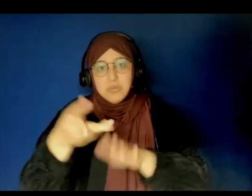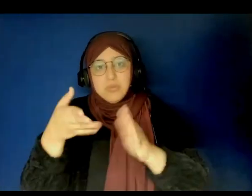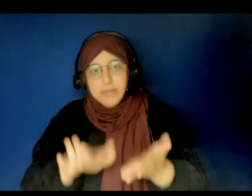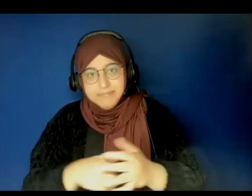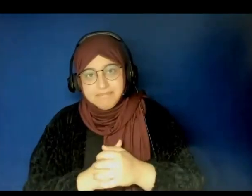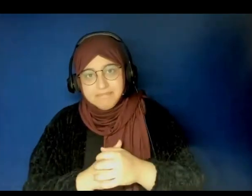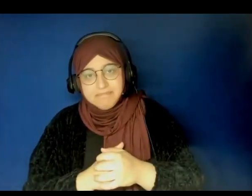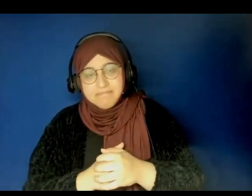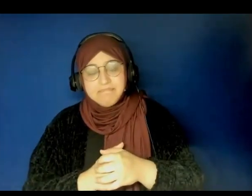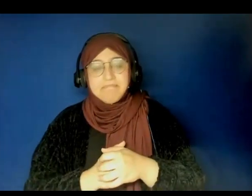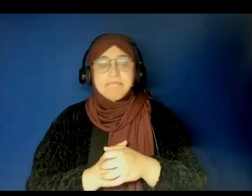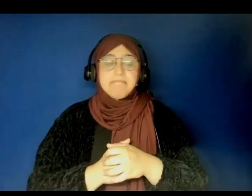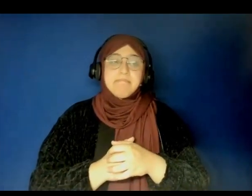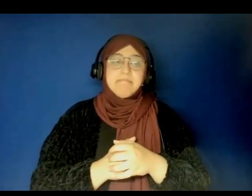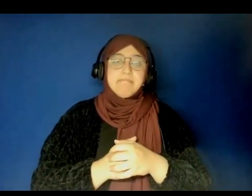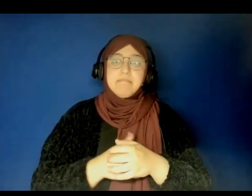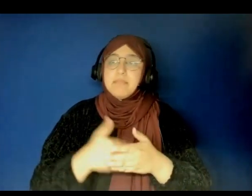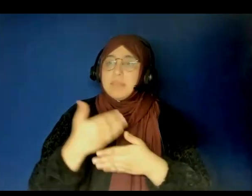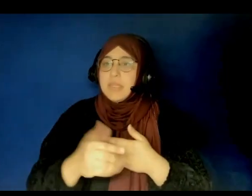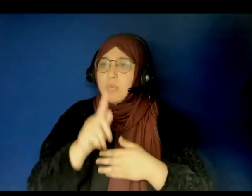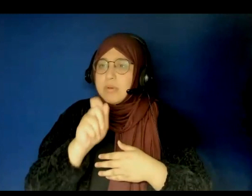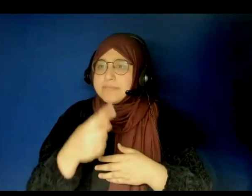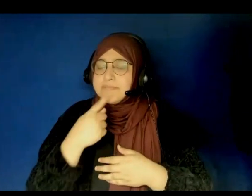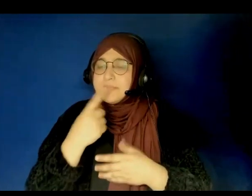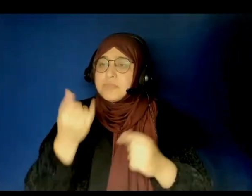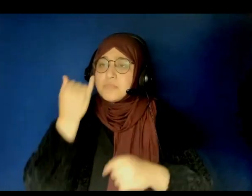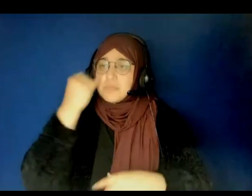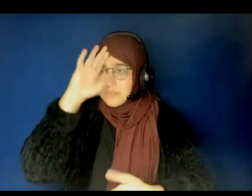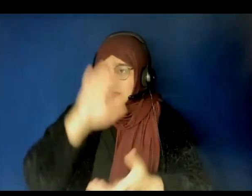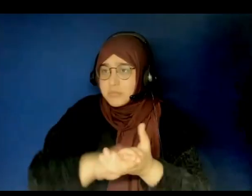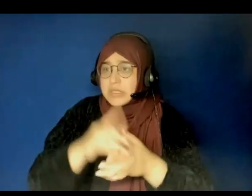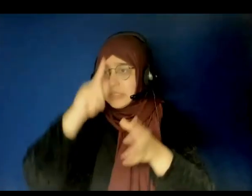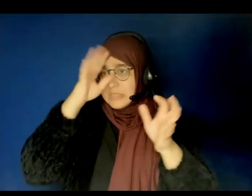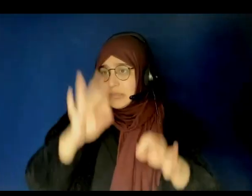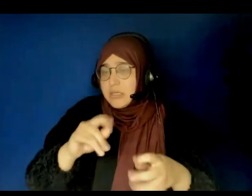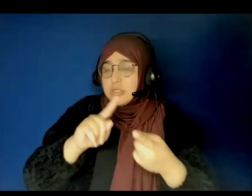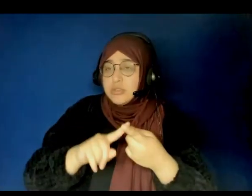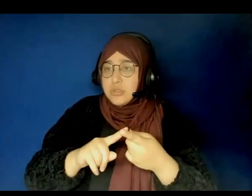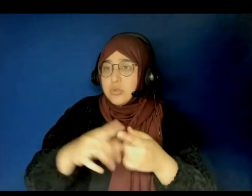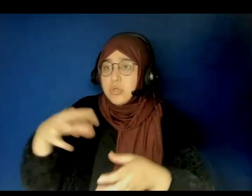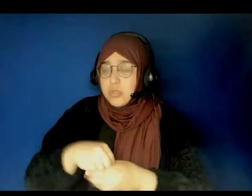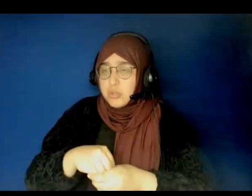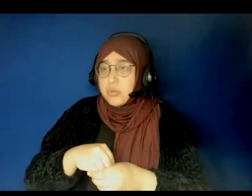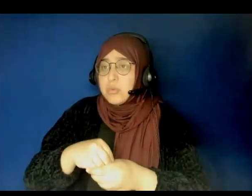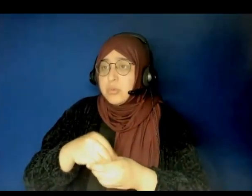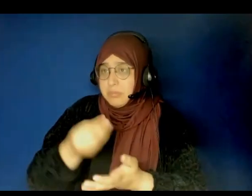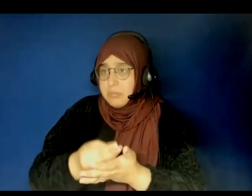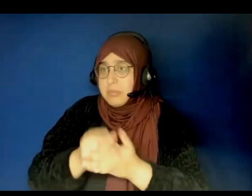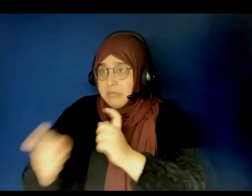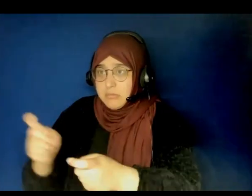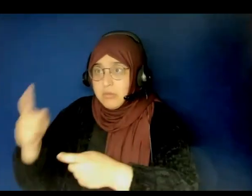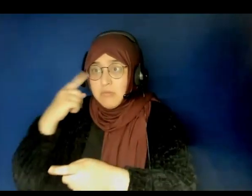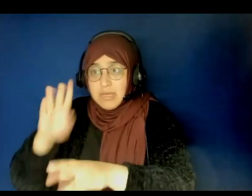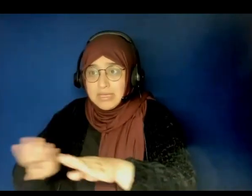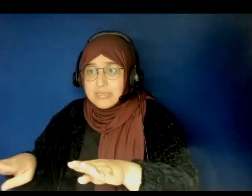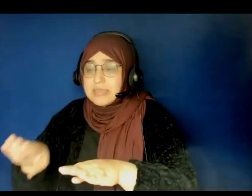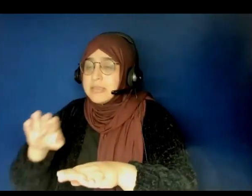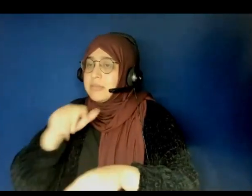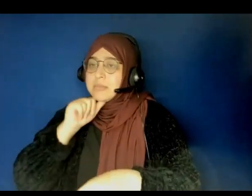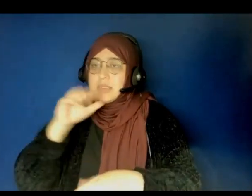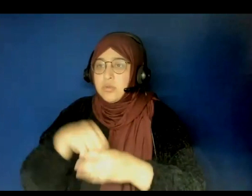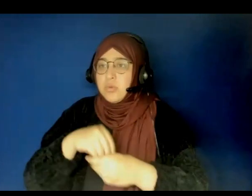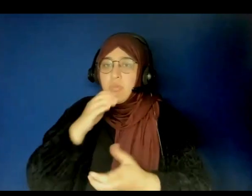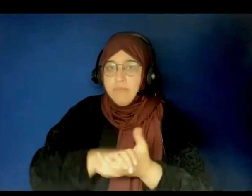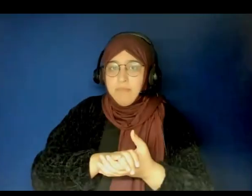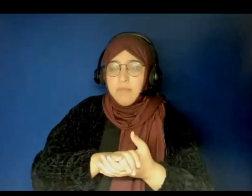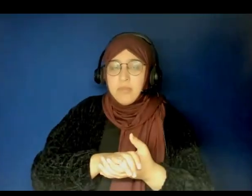The next question was, what if a husband decided to include inheritance for his kids, but for not for his wife? Is that okay? No, that is